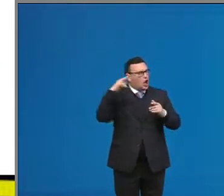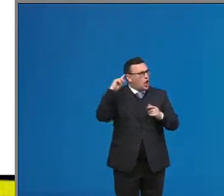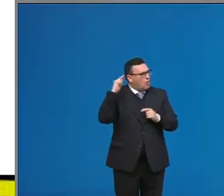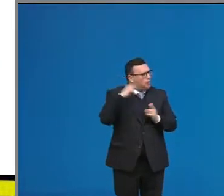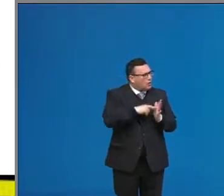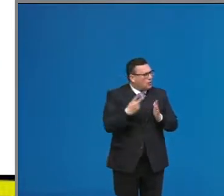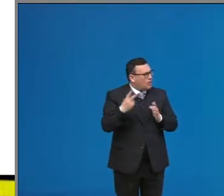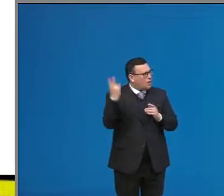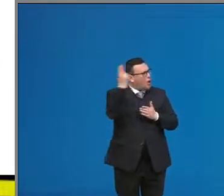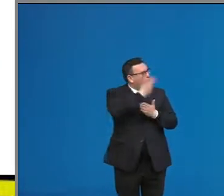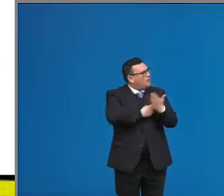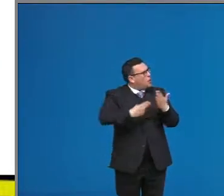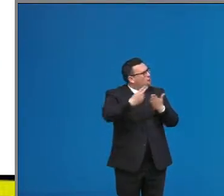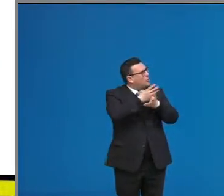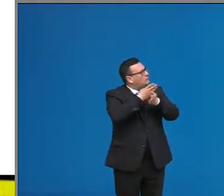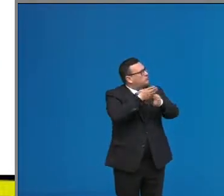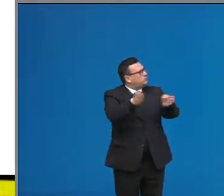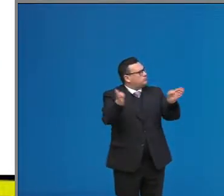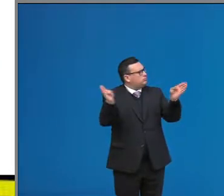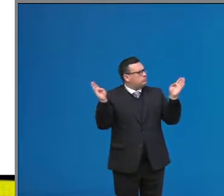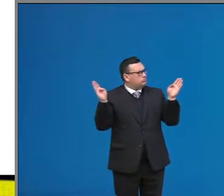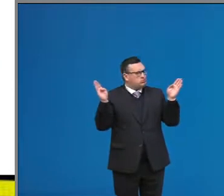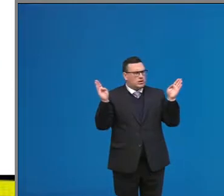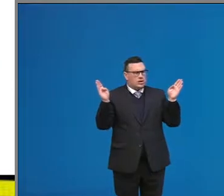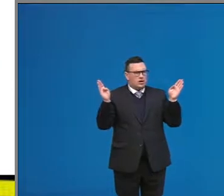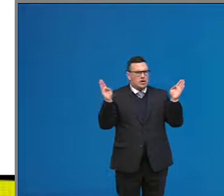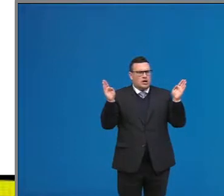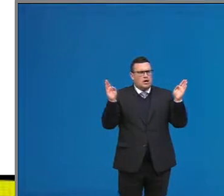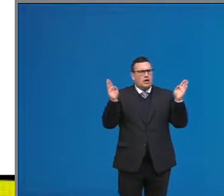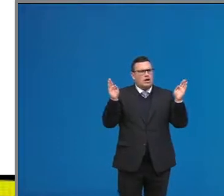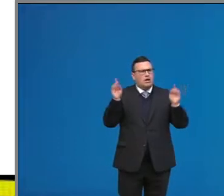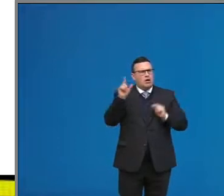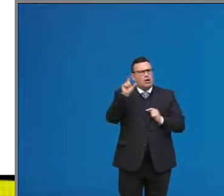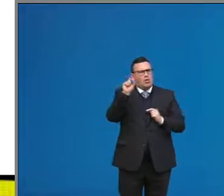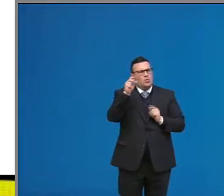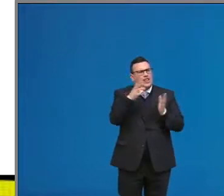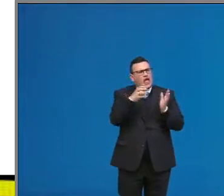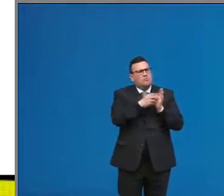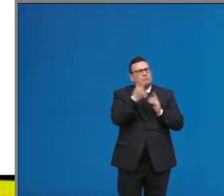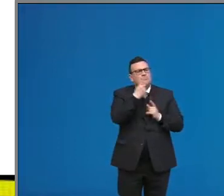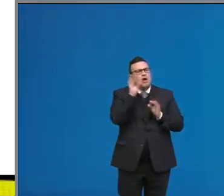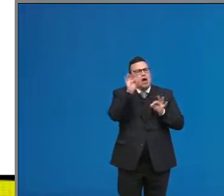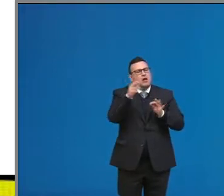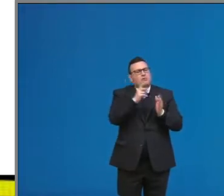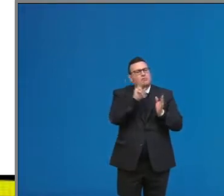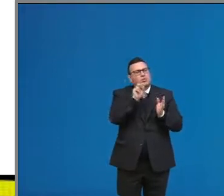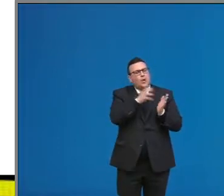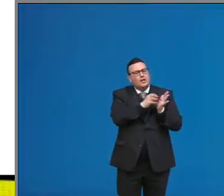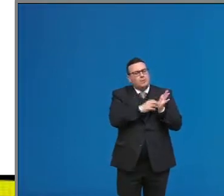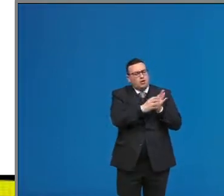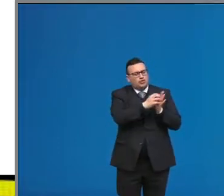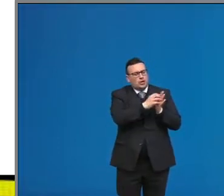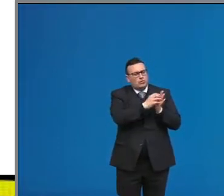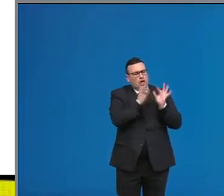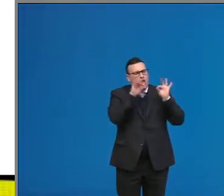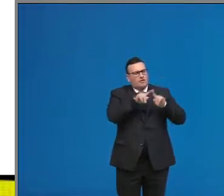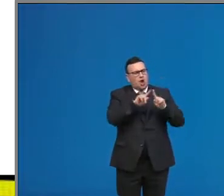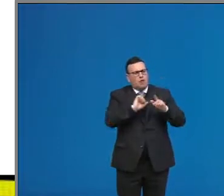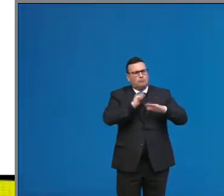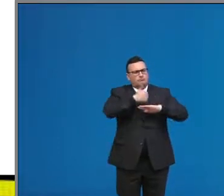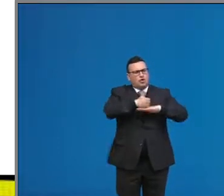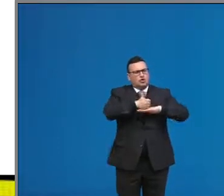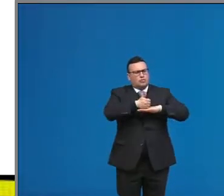has grown to involve more than 20 applications, even more, from various domains like high